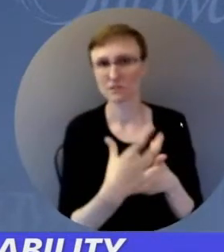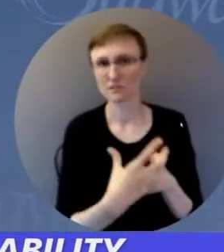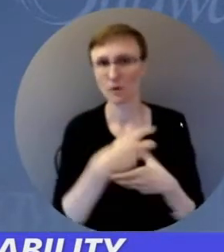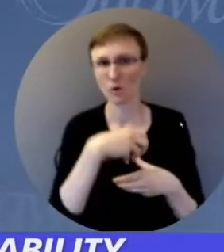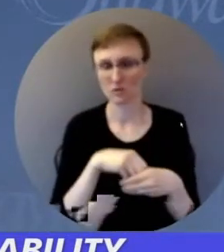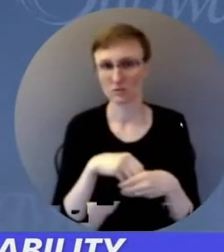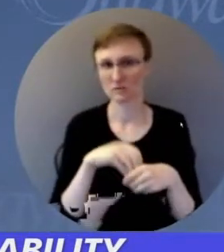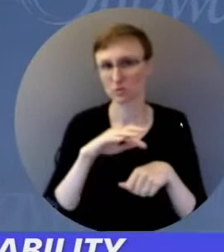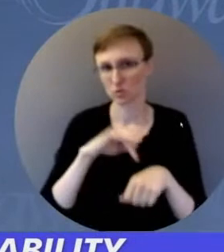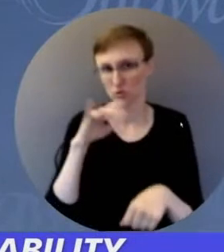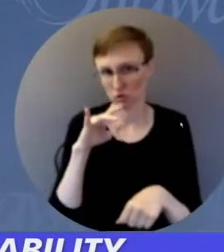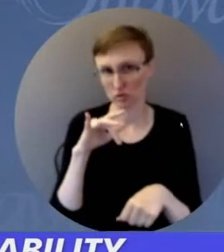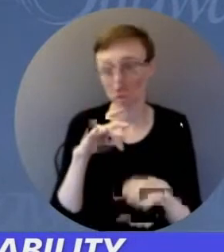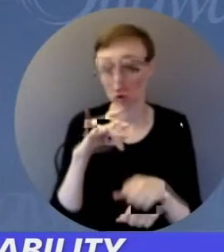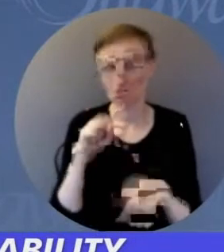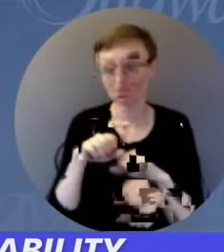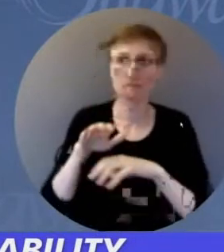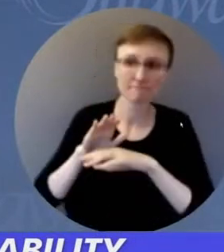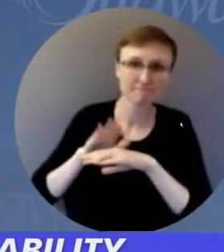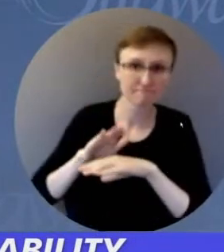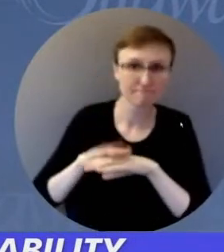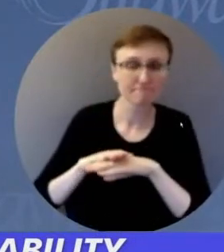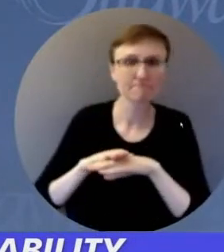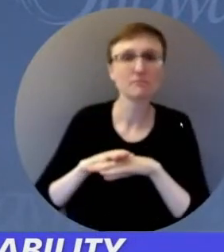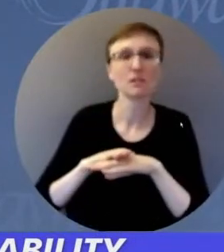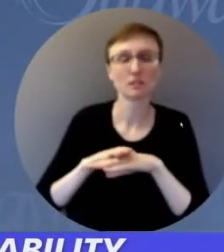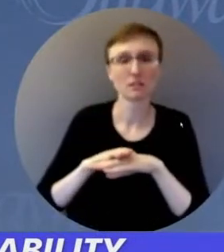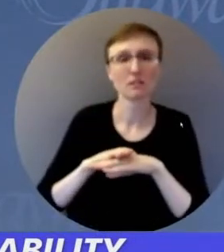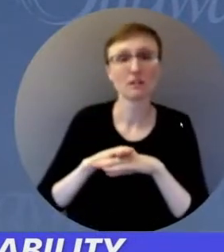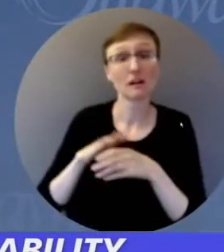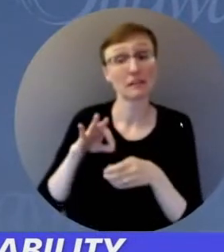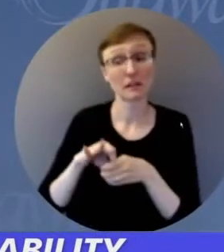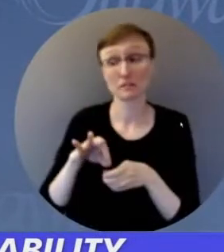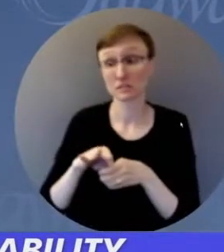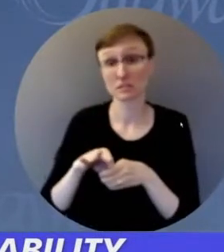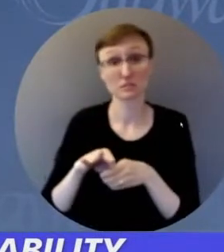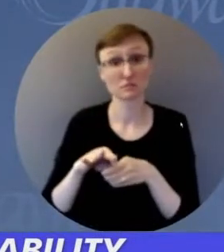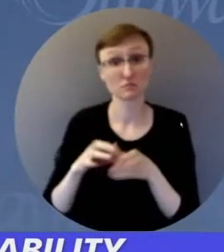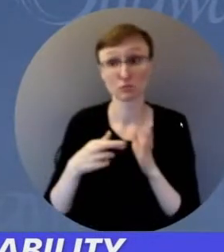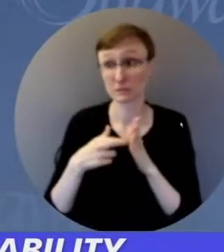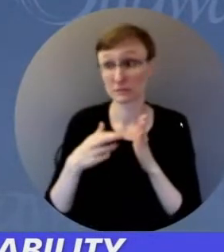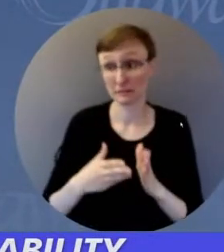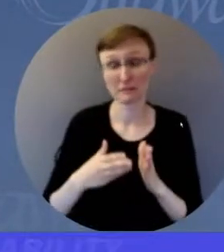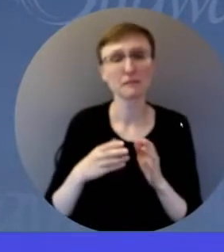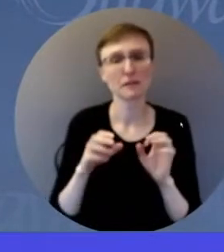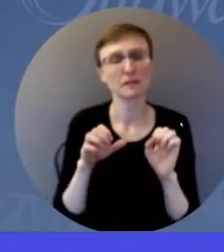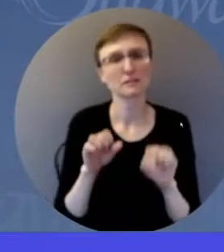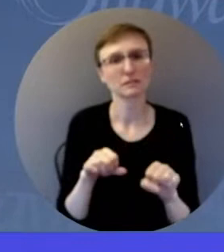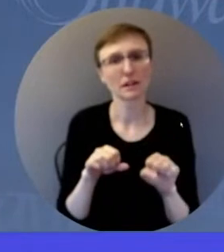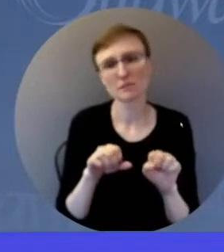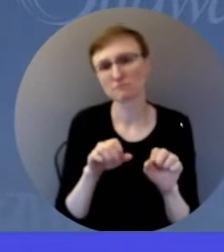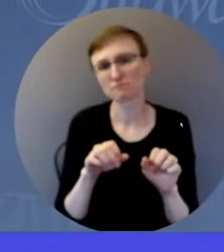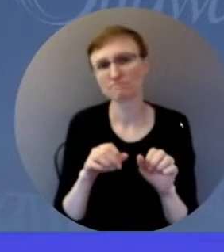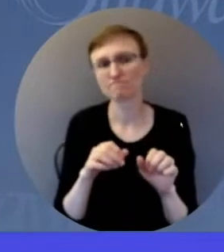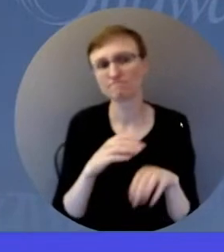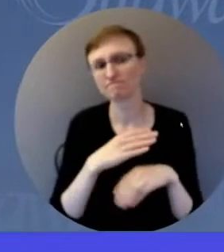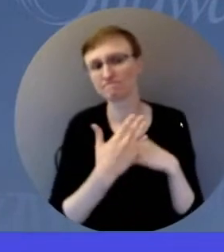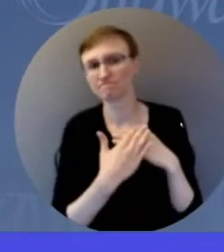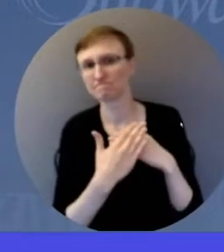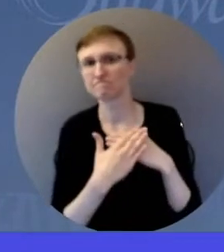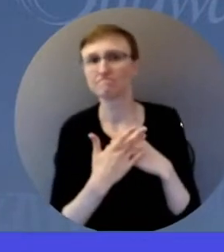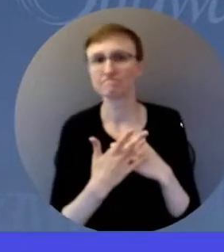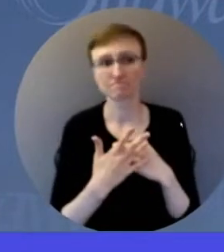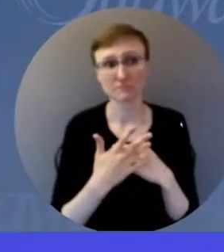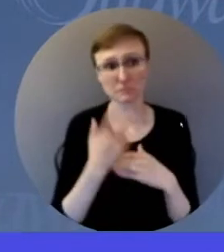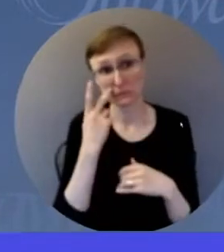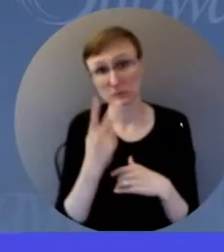and can advise us at the elected level whether there's a potential problem that we should be addressing. And